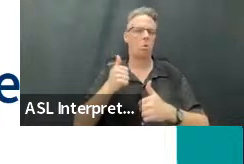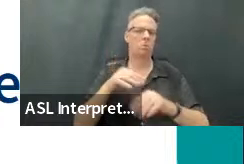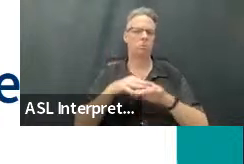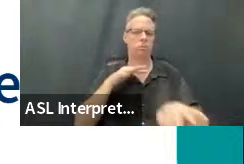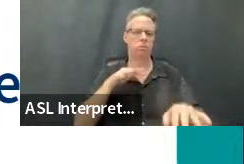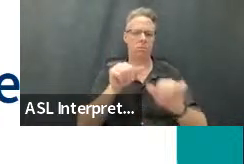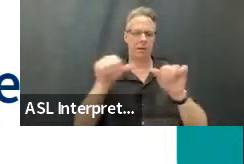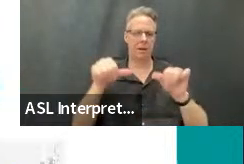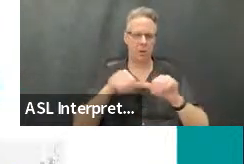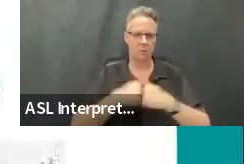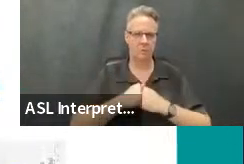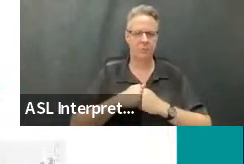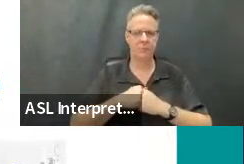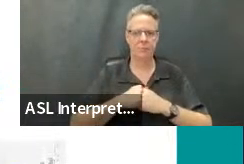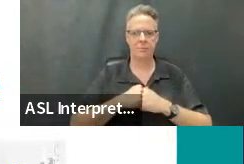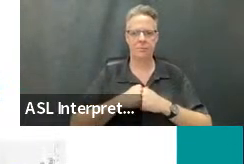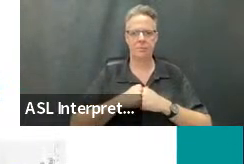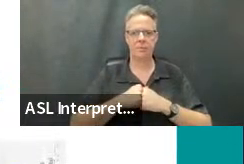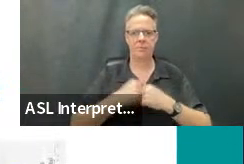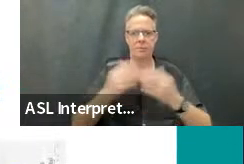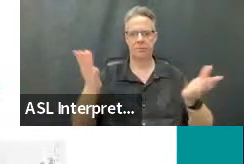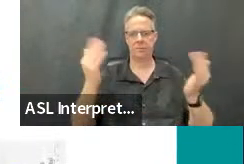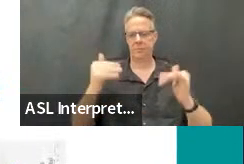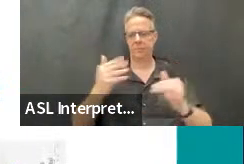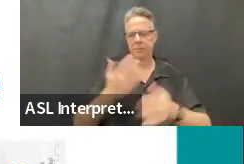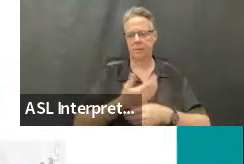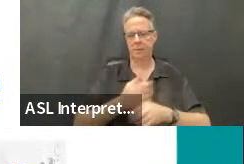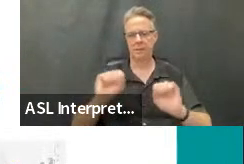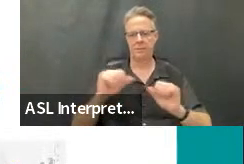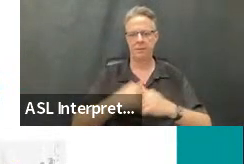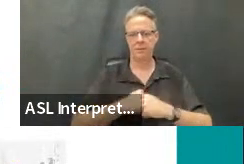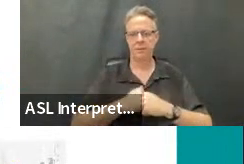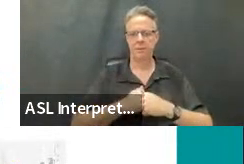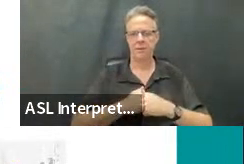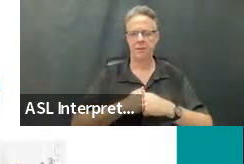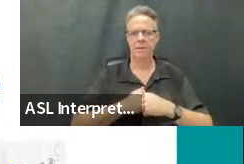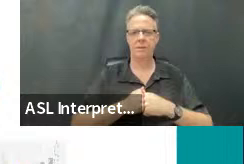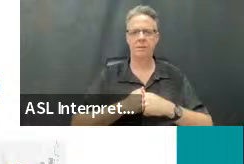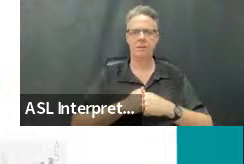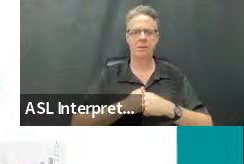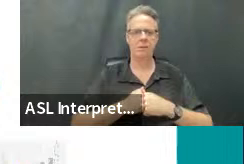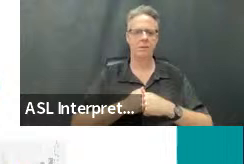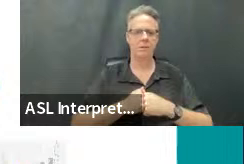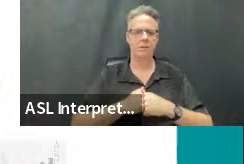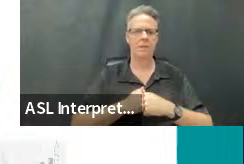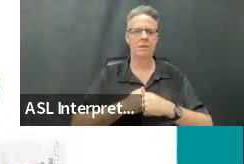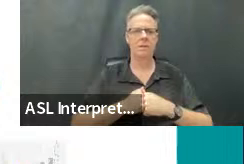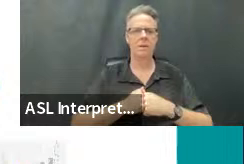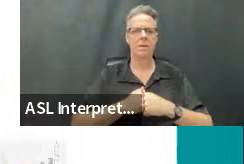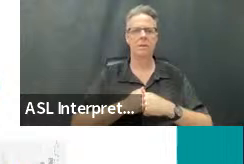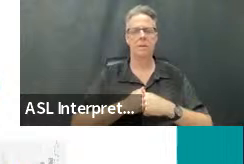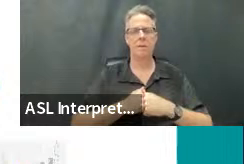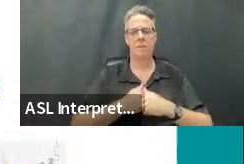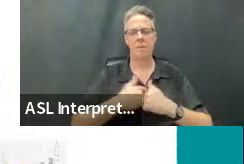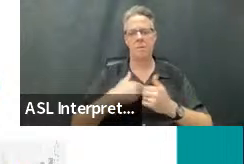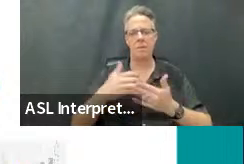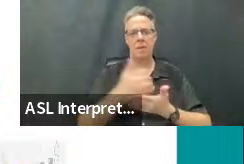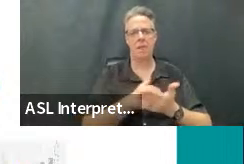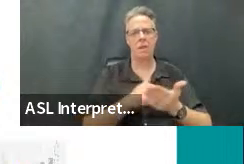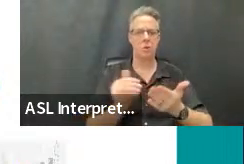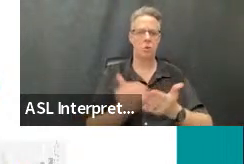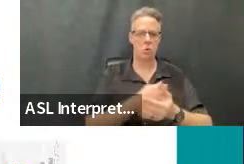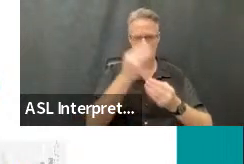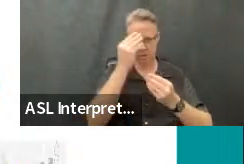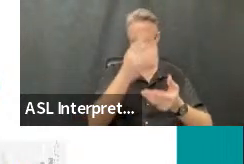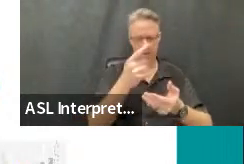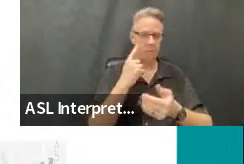go to safety. So you can slide to safety for me. Perfect. So we collected, as I mentioned, kind of new data. So for